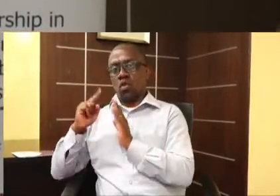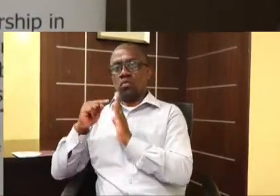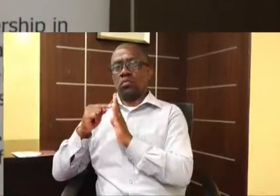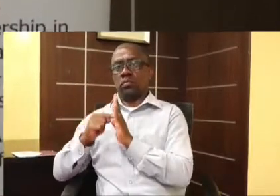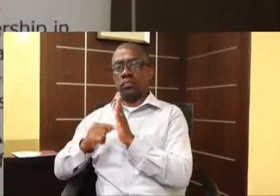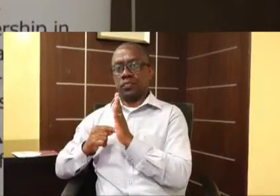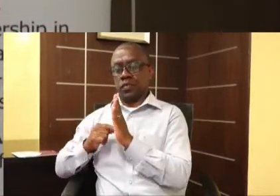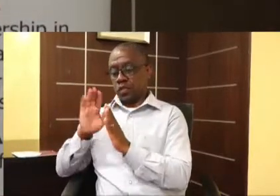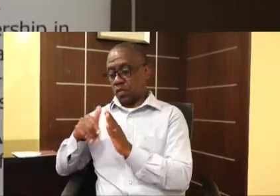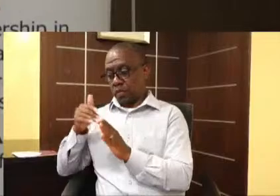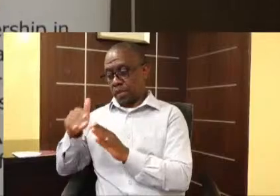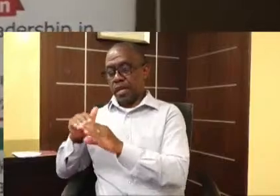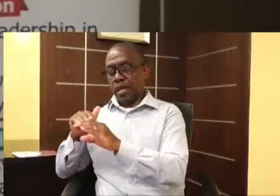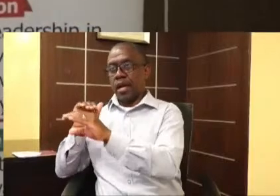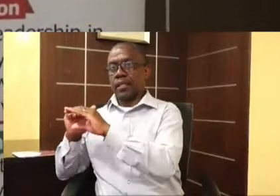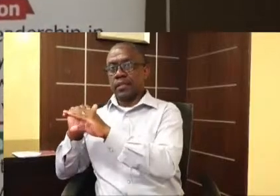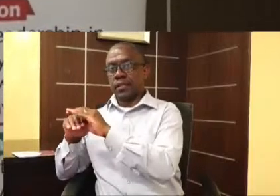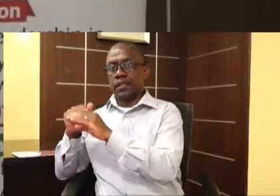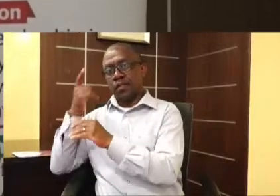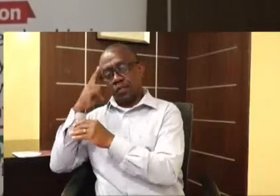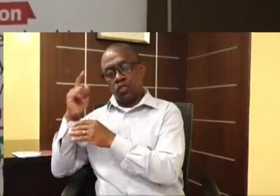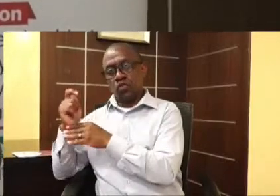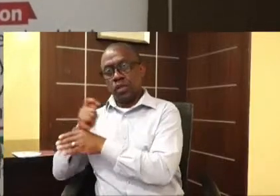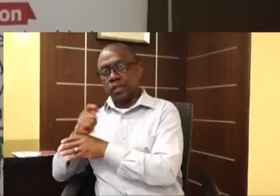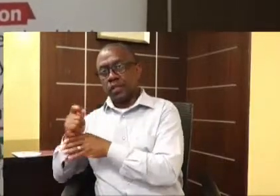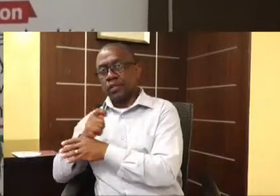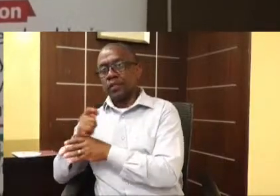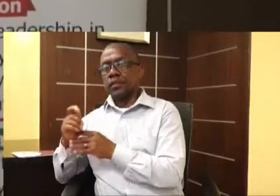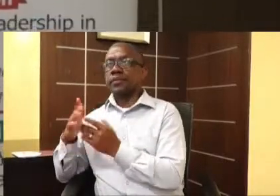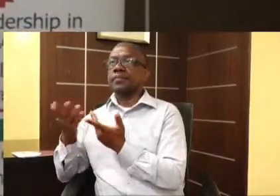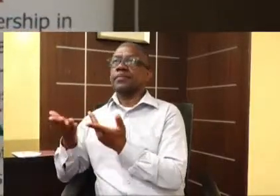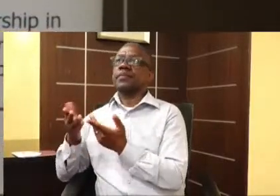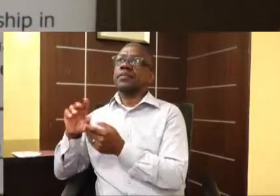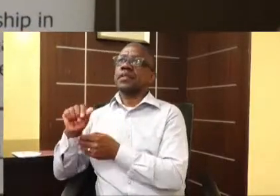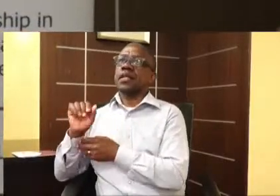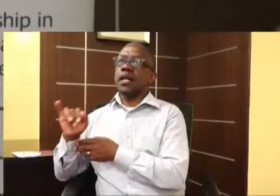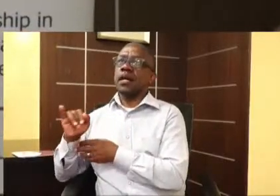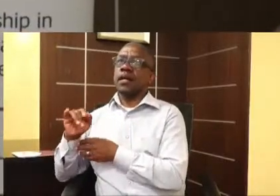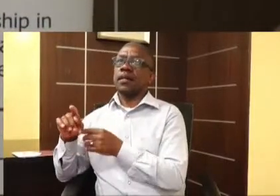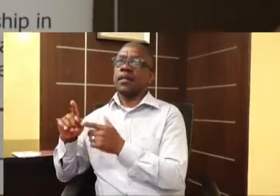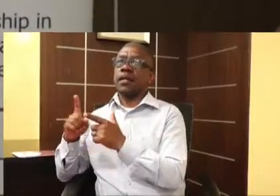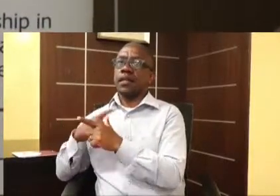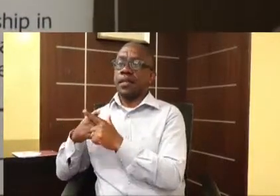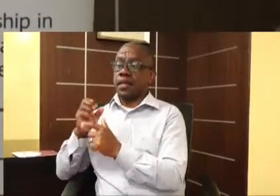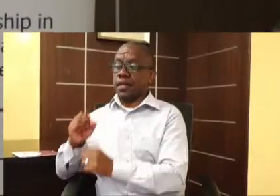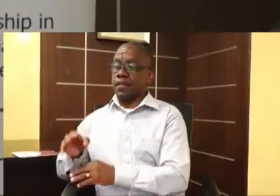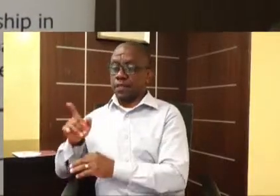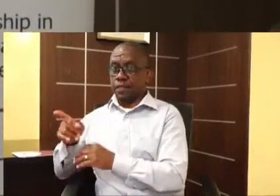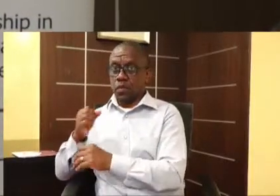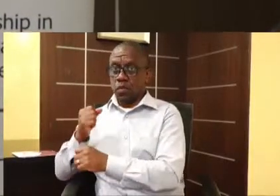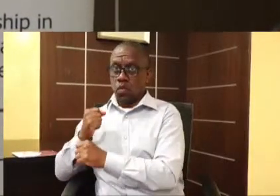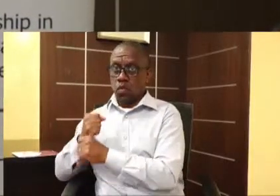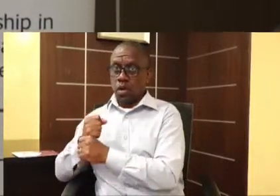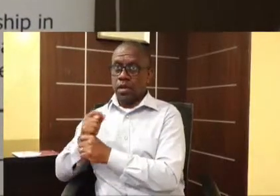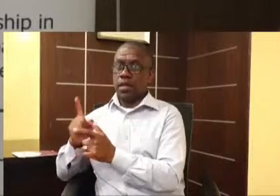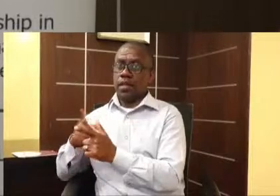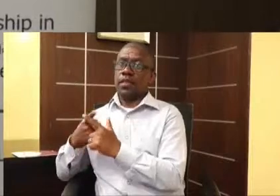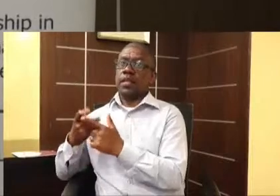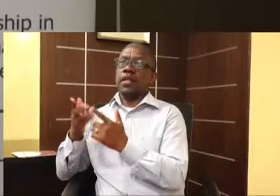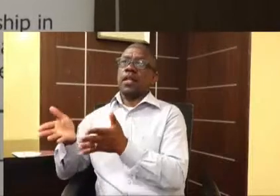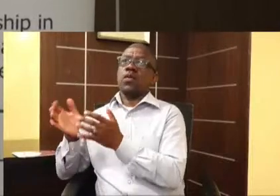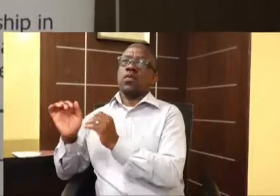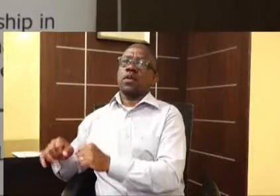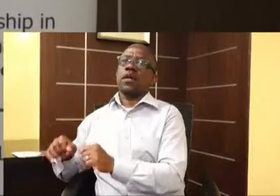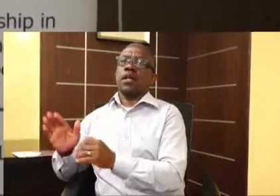then access the data they need to train, say, for example, an AI model. When it works, then now they apply for license because it's already